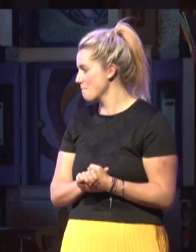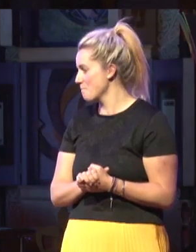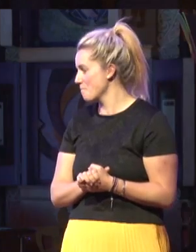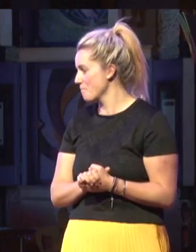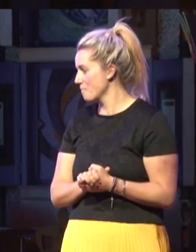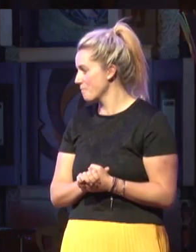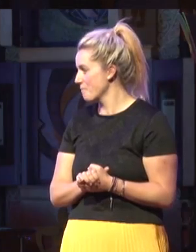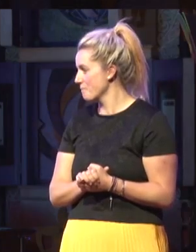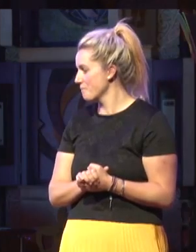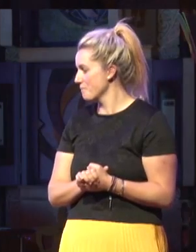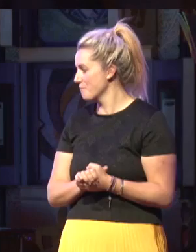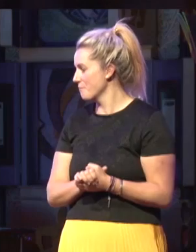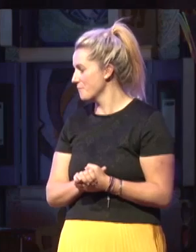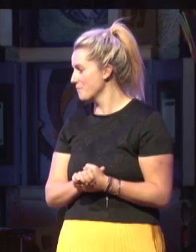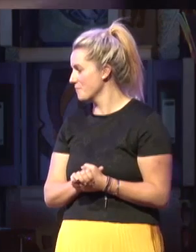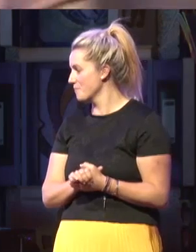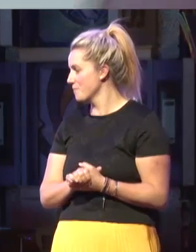It's down there, no envelope.